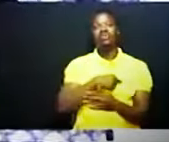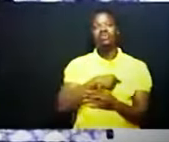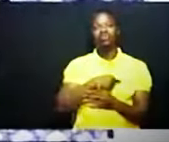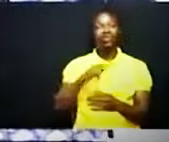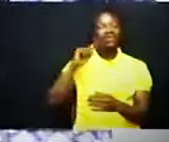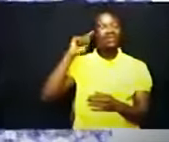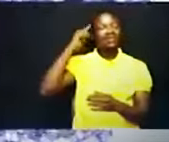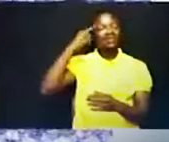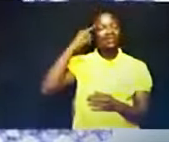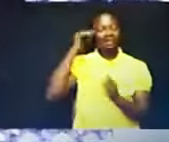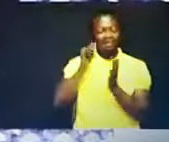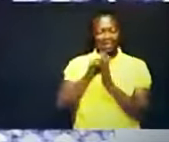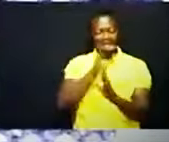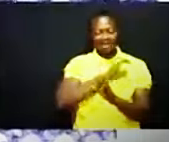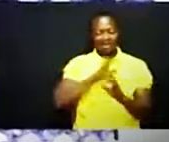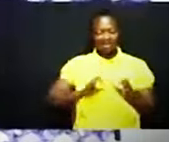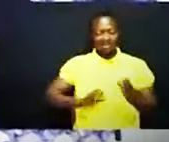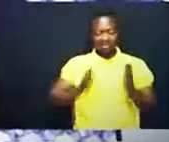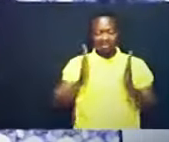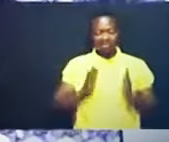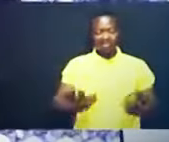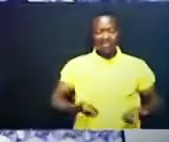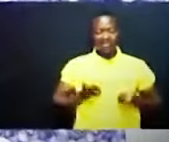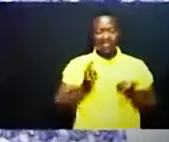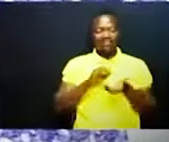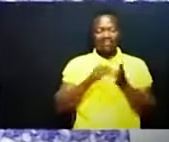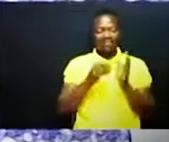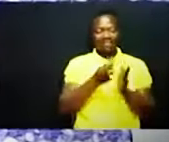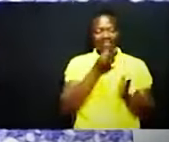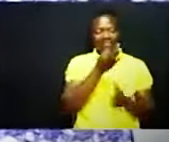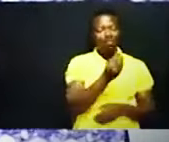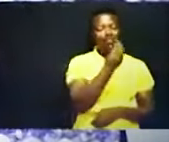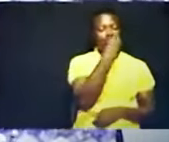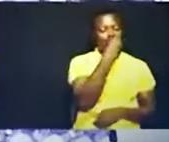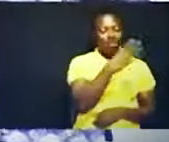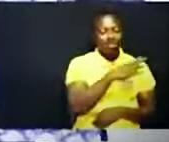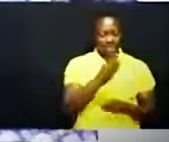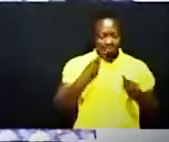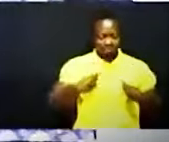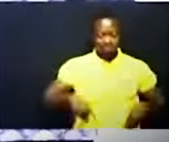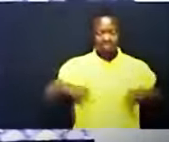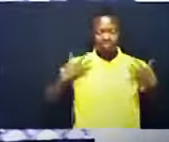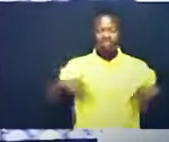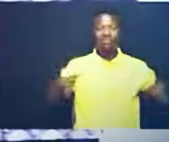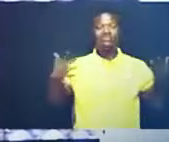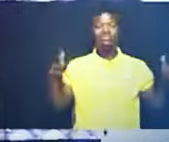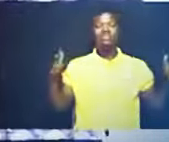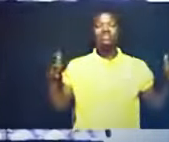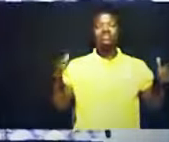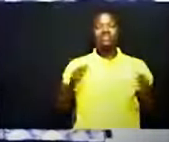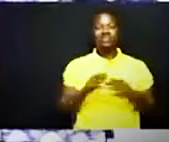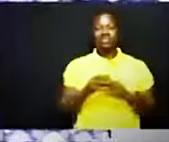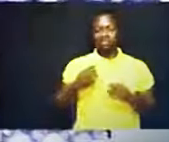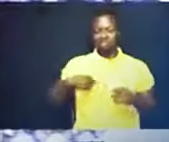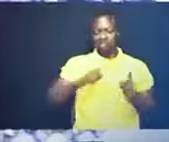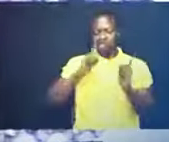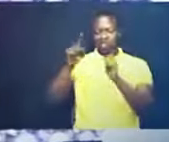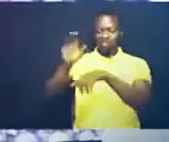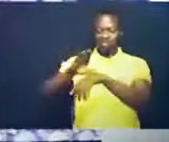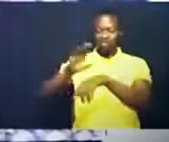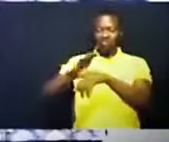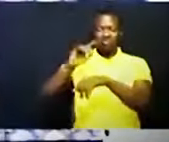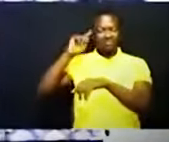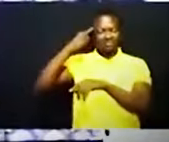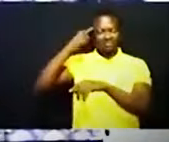and wear. So we always go to church. It is about money. It is about